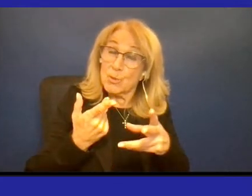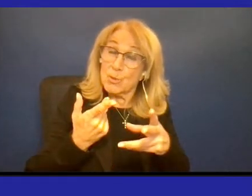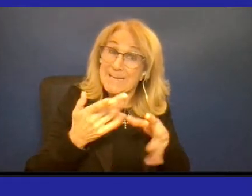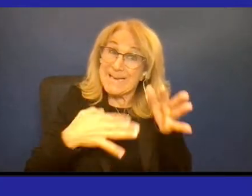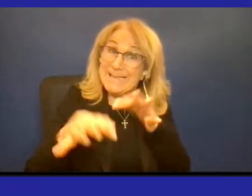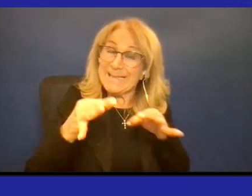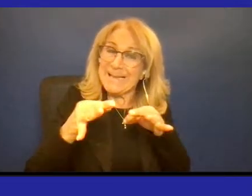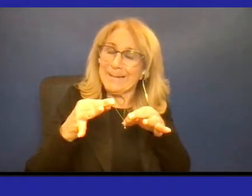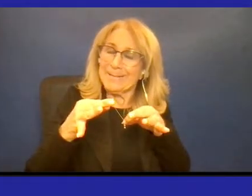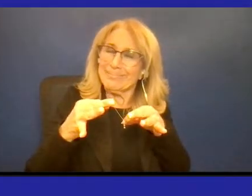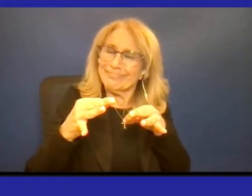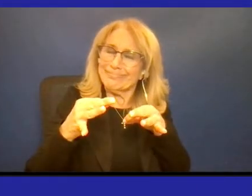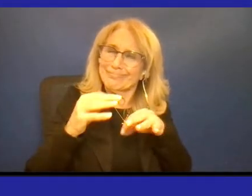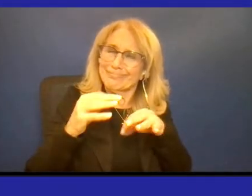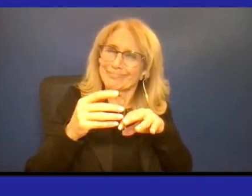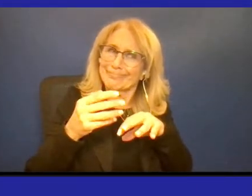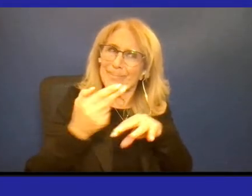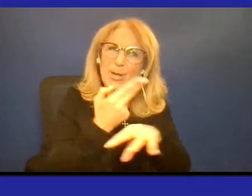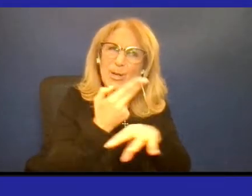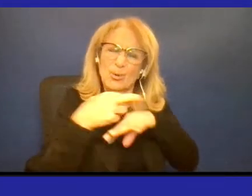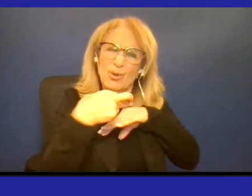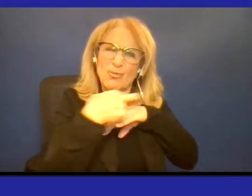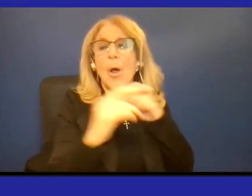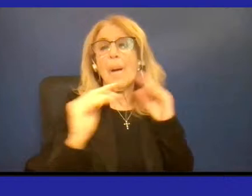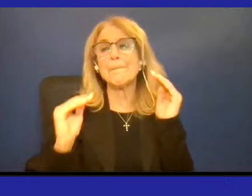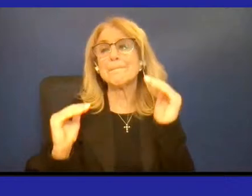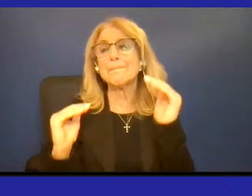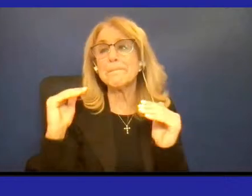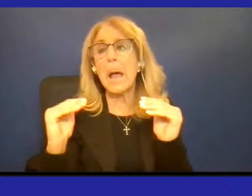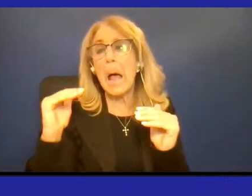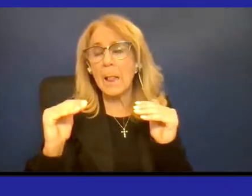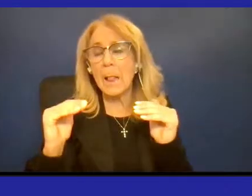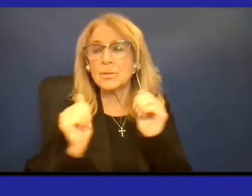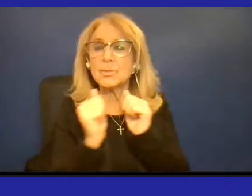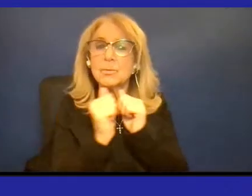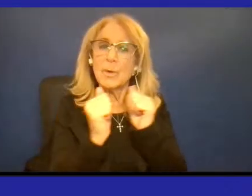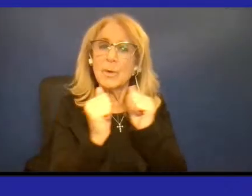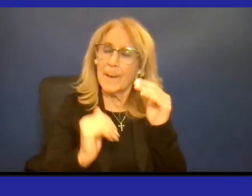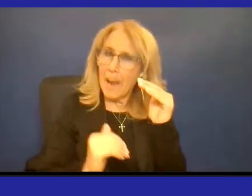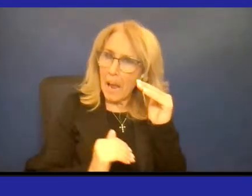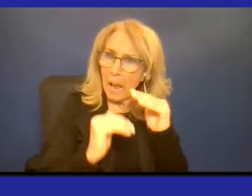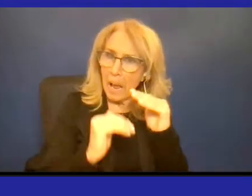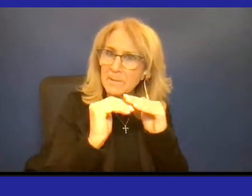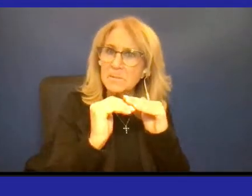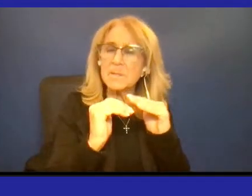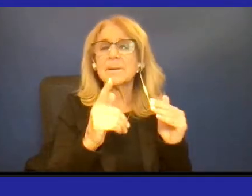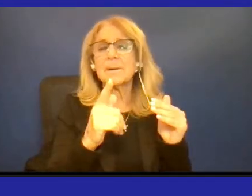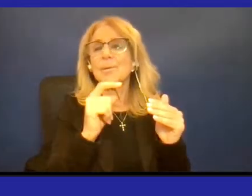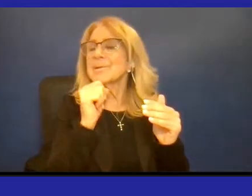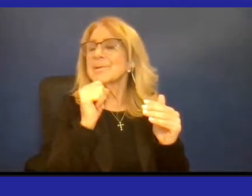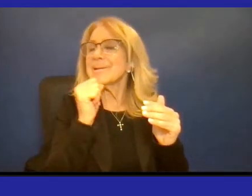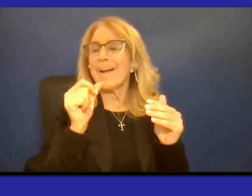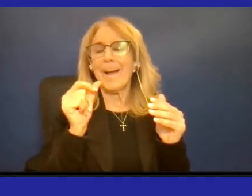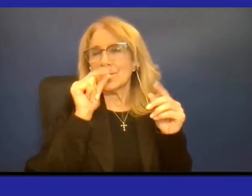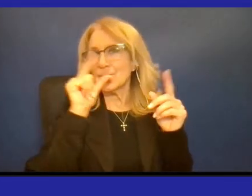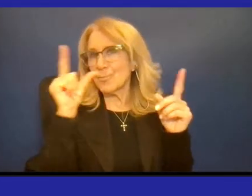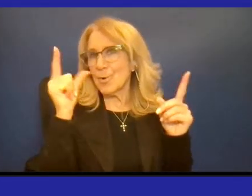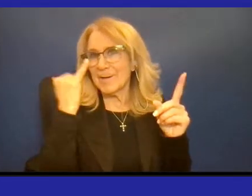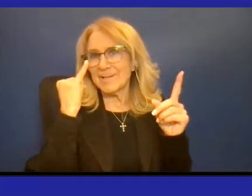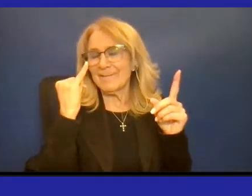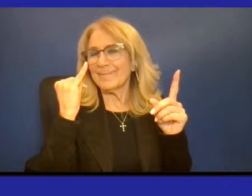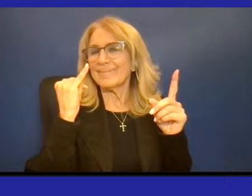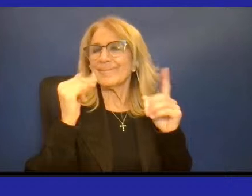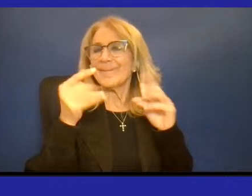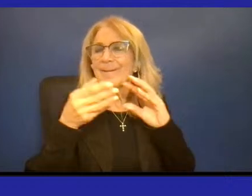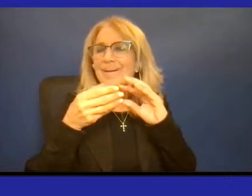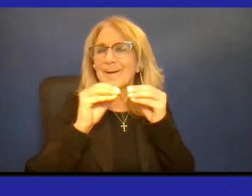referral. So there's a balance there, but with the optimizations, we wouldn't be surprised if it went down further. I've gotten the first